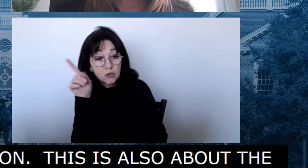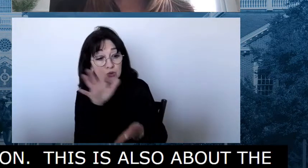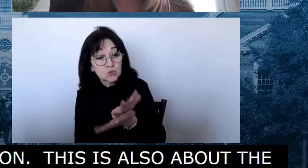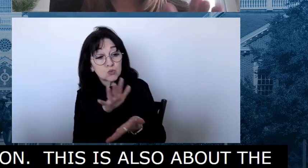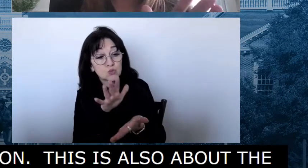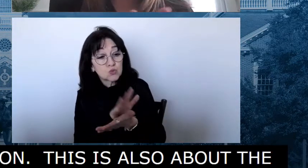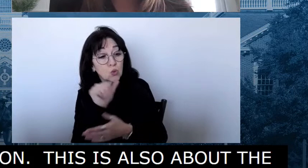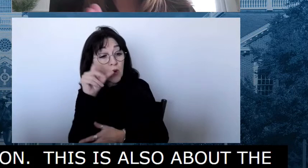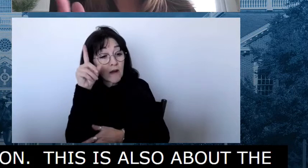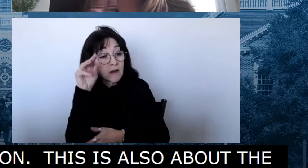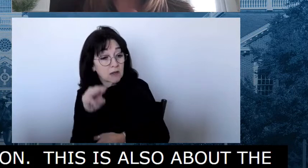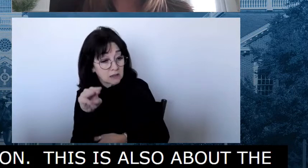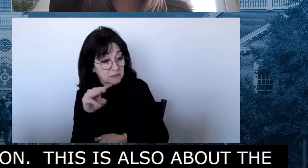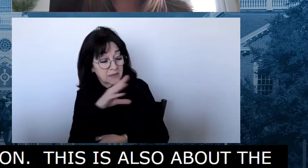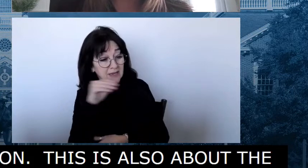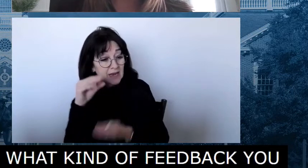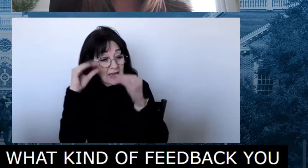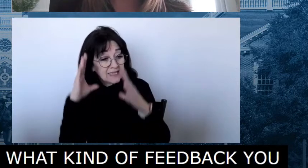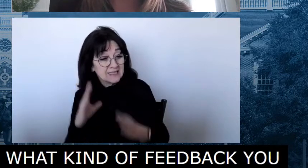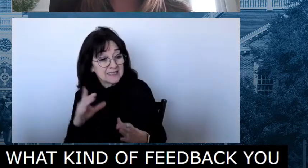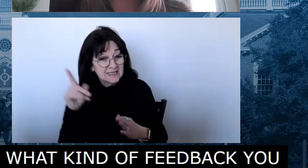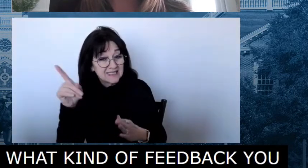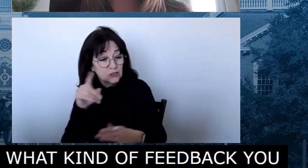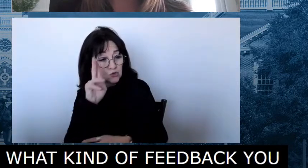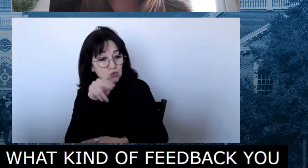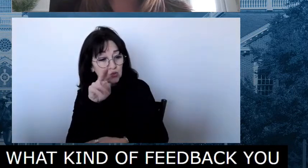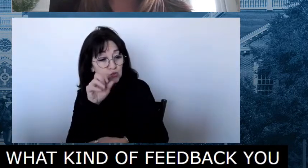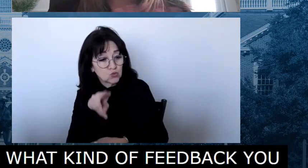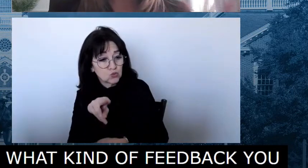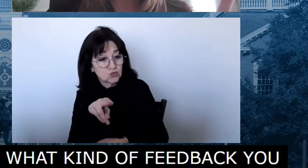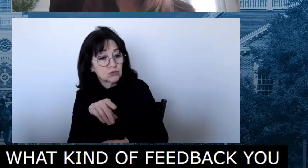administration or maybe the teachers' unions about the decision?